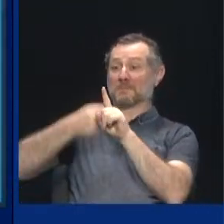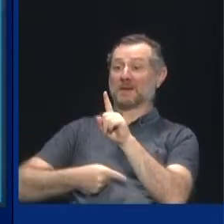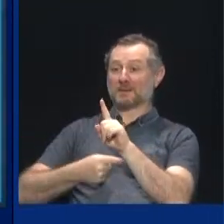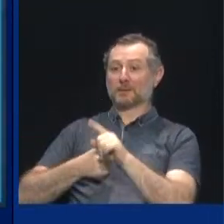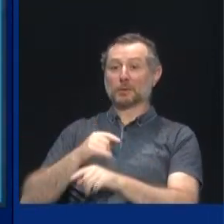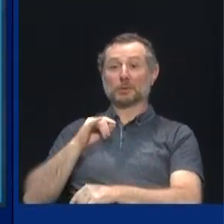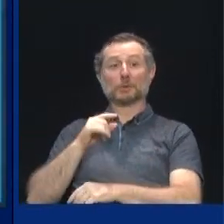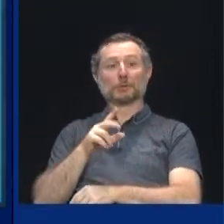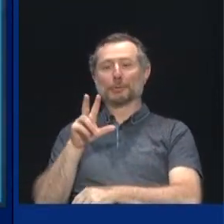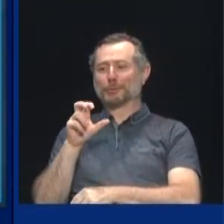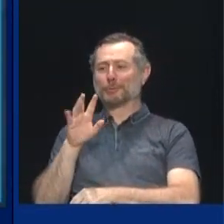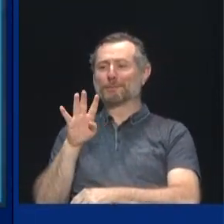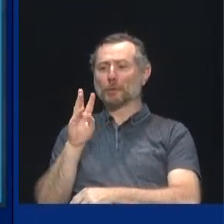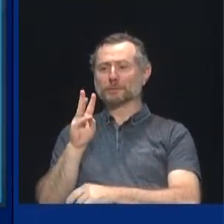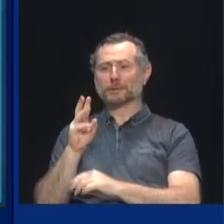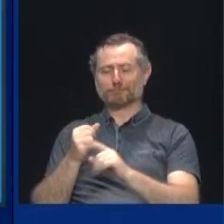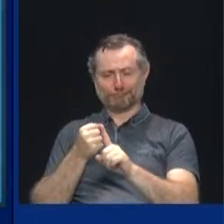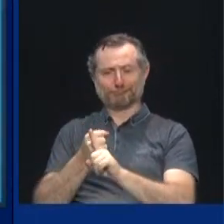346.